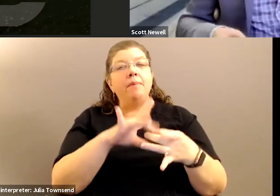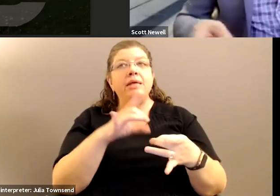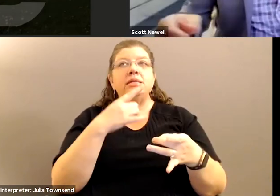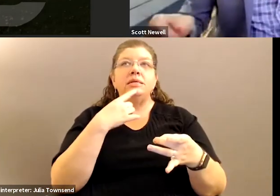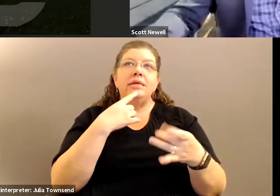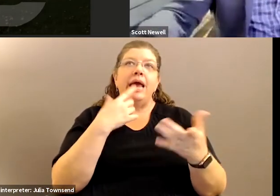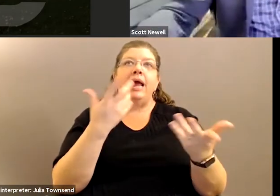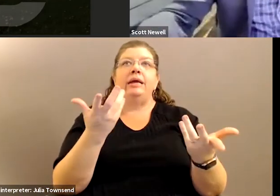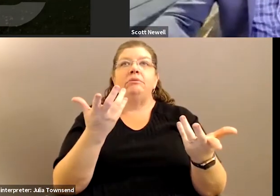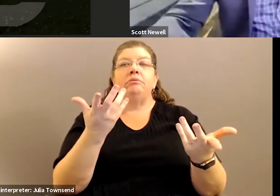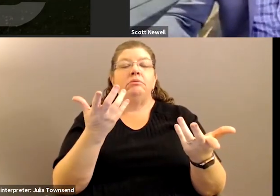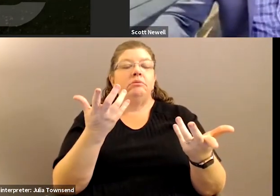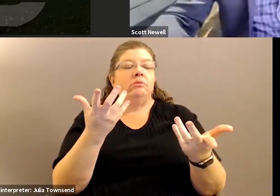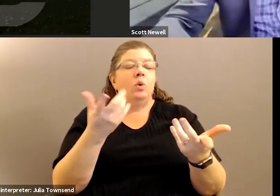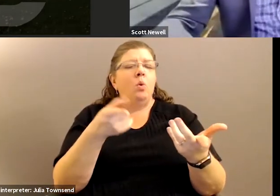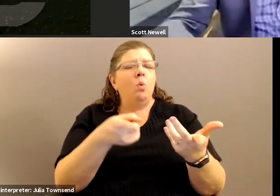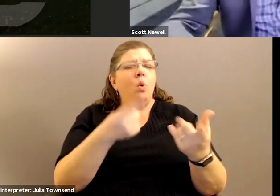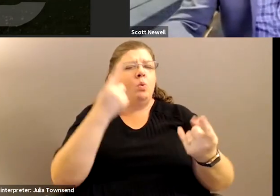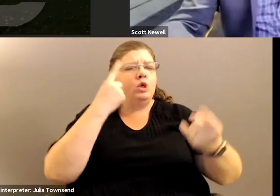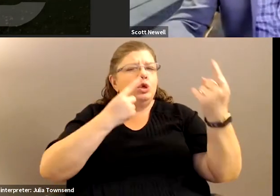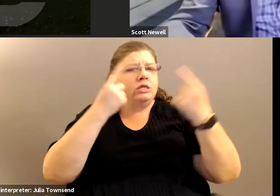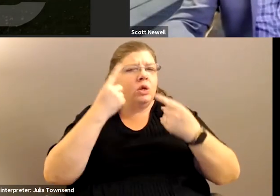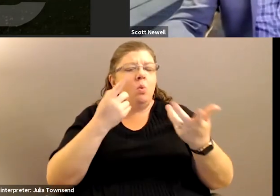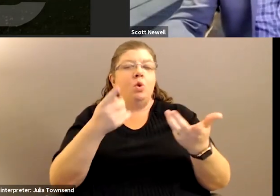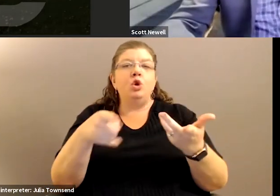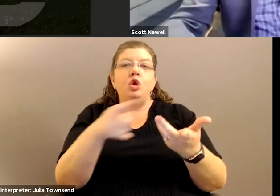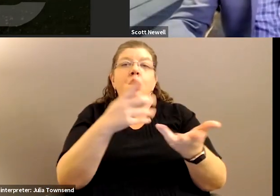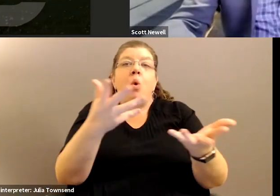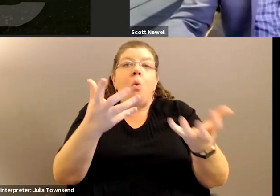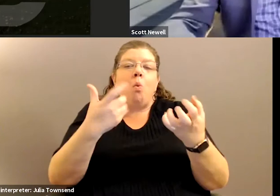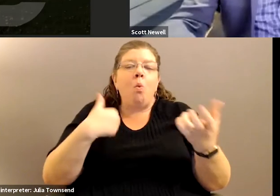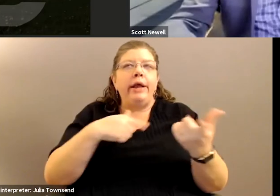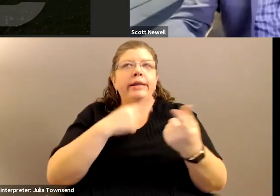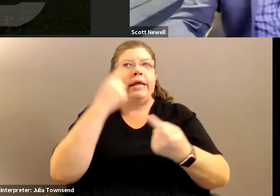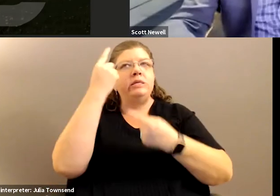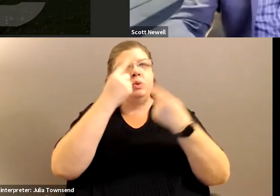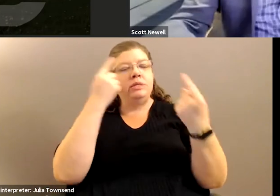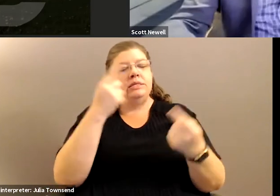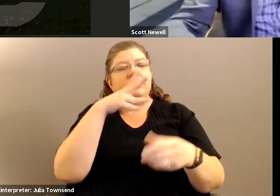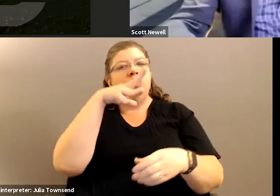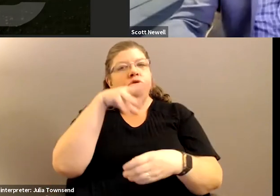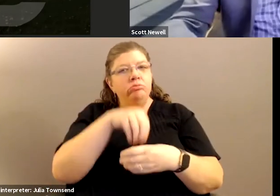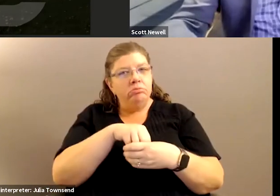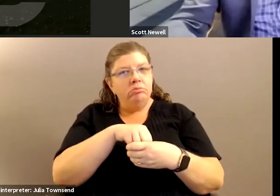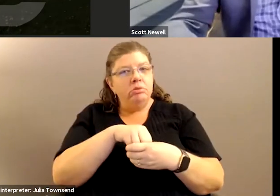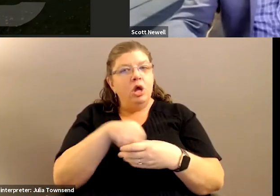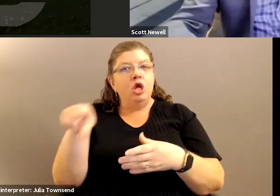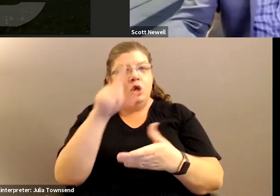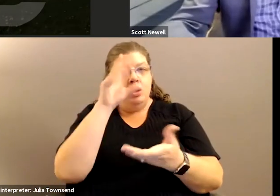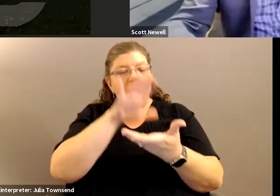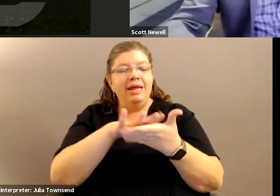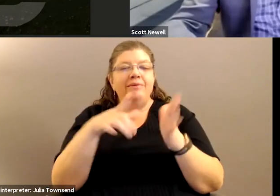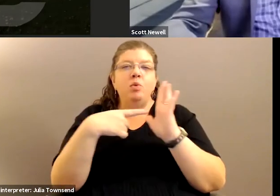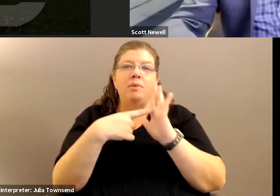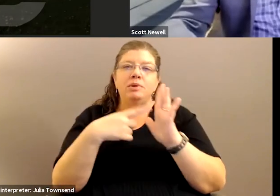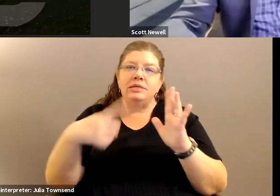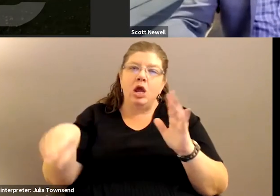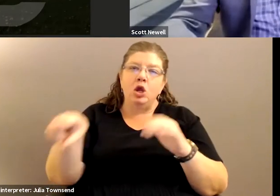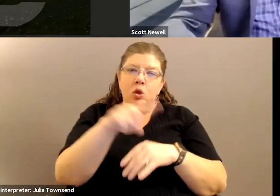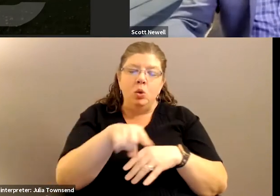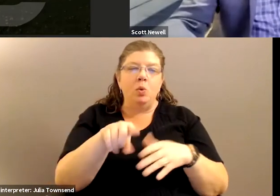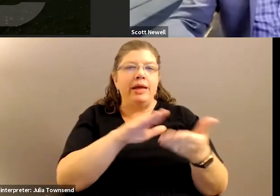um you know what would you consider what would you like us to consider that you believe might represent you as a community you as a